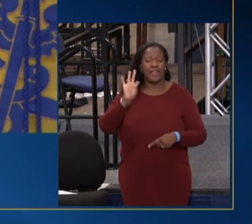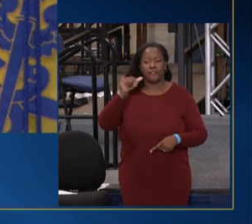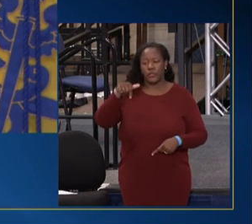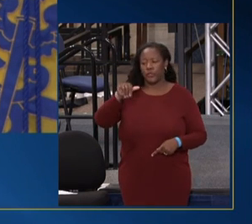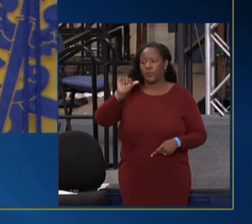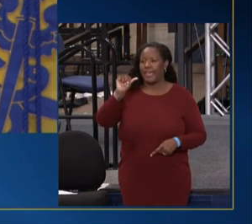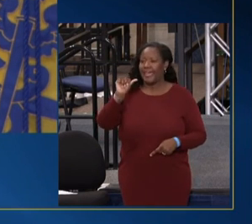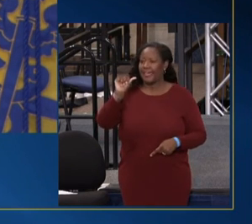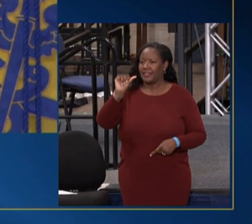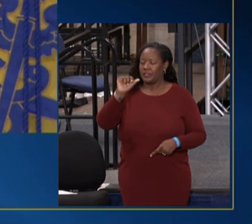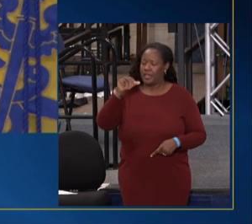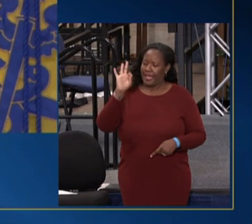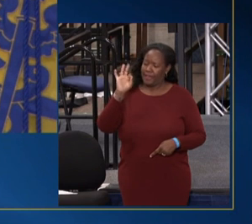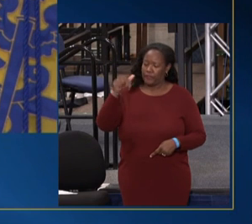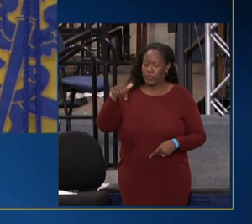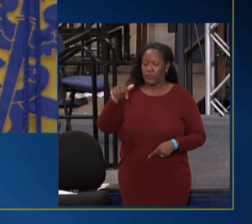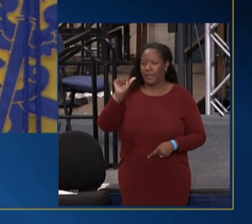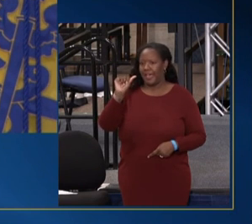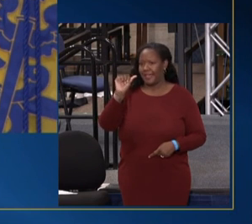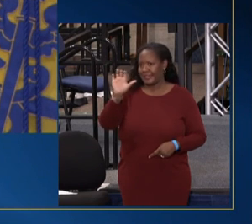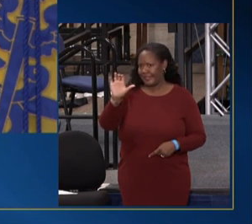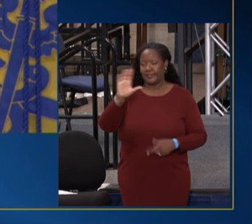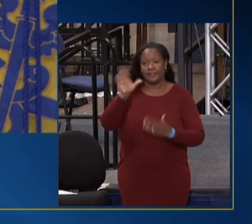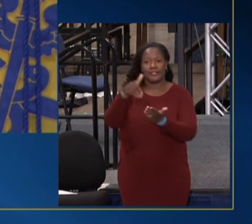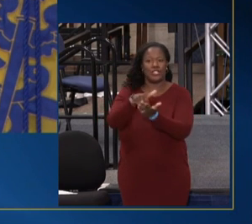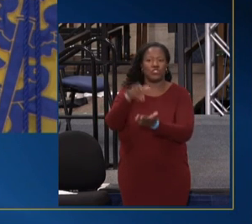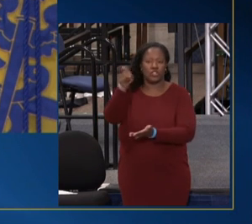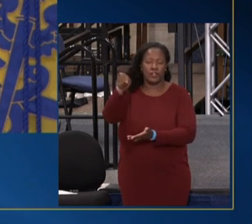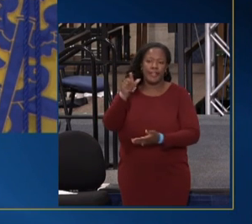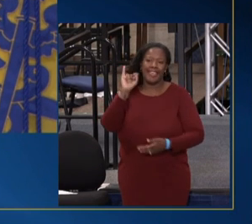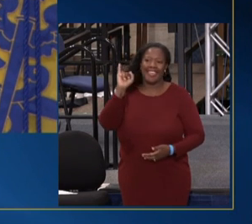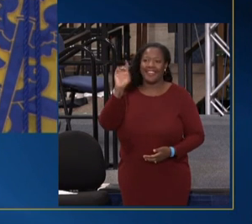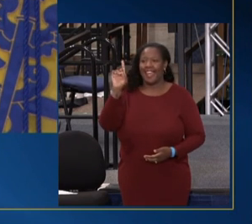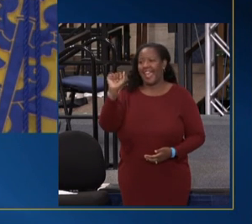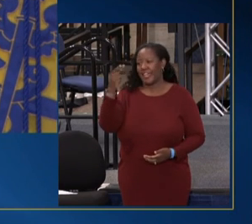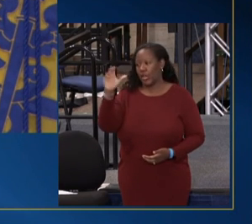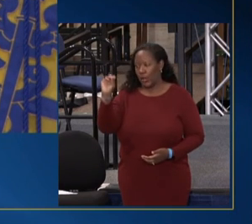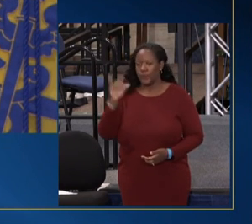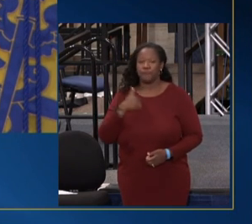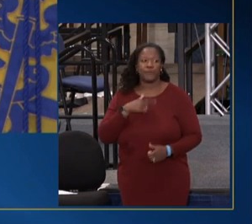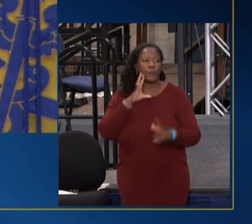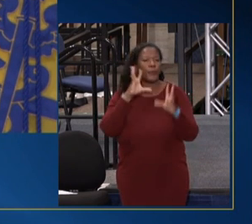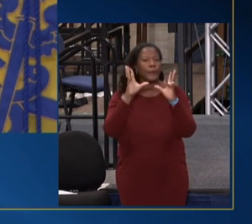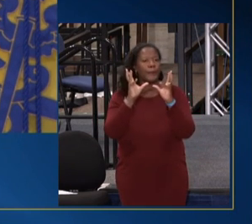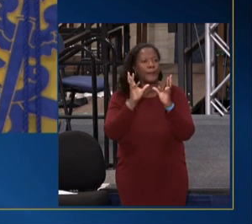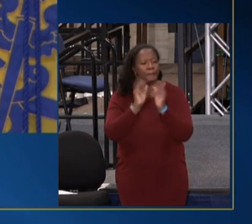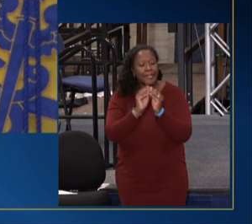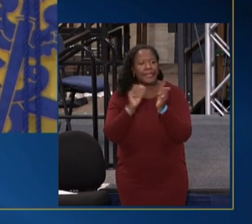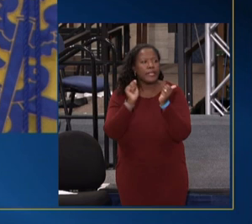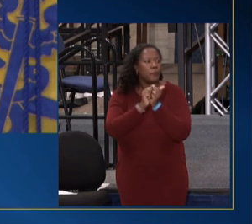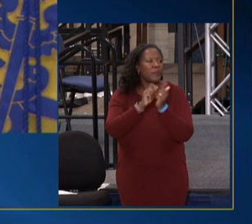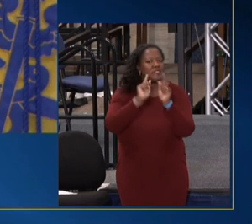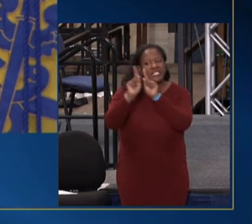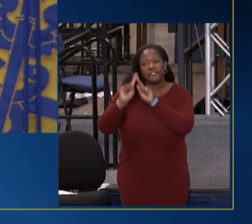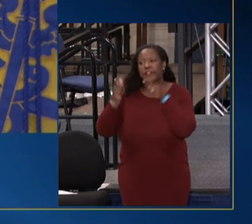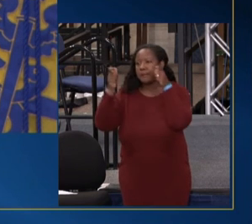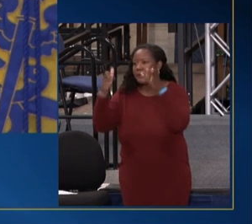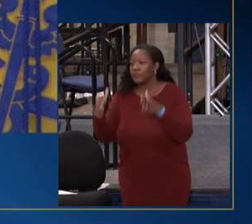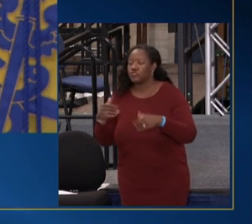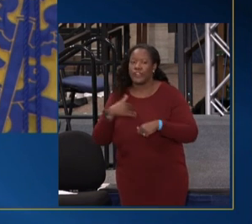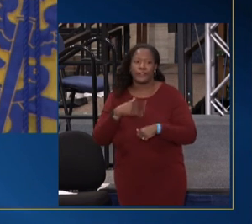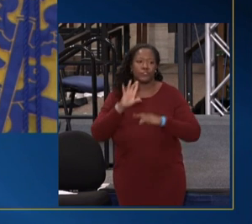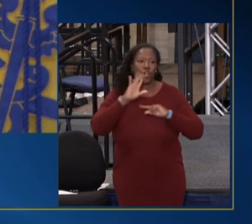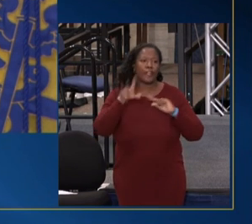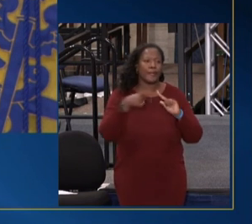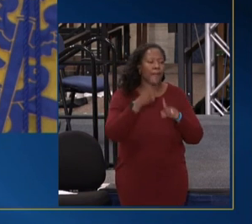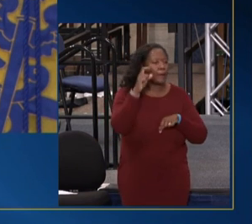well, up there. And we were meeting with all the different administrators, talking about governance, wait times, the services they provide. And we went